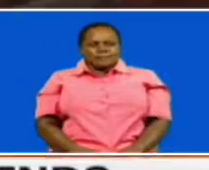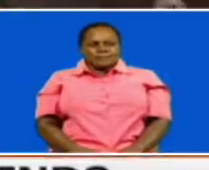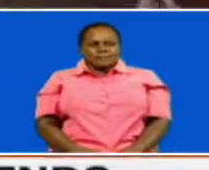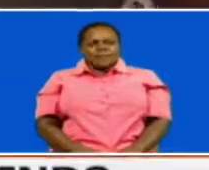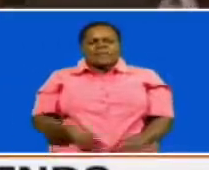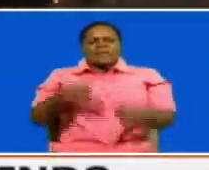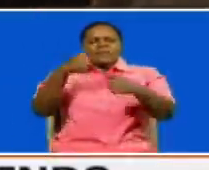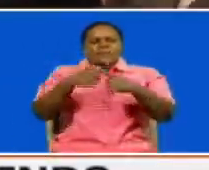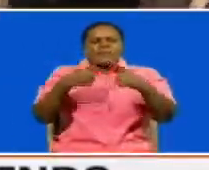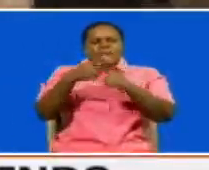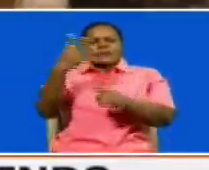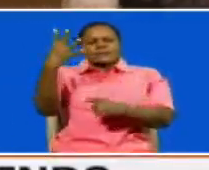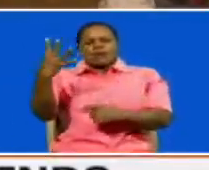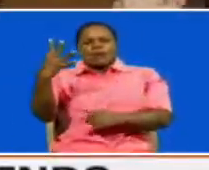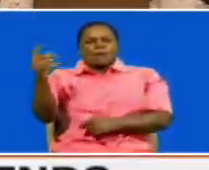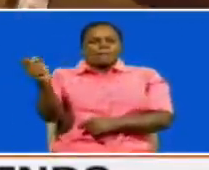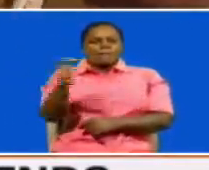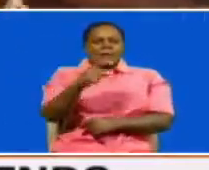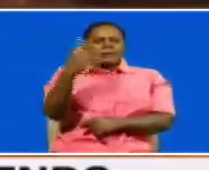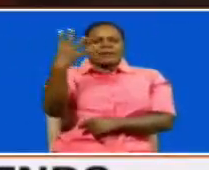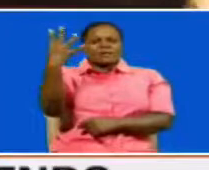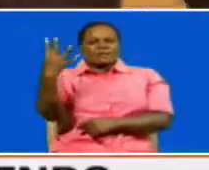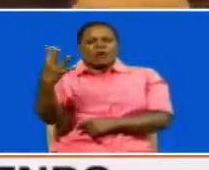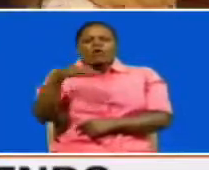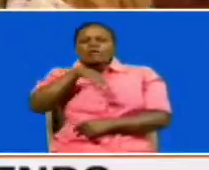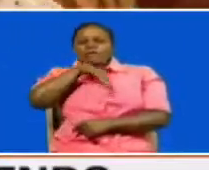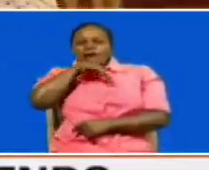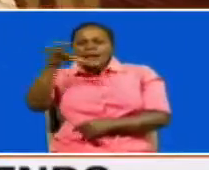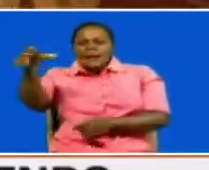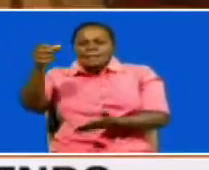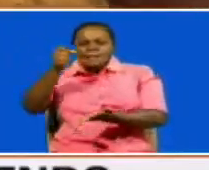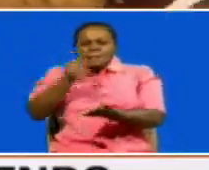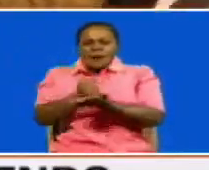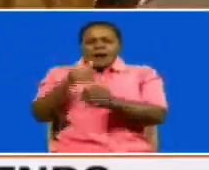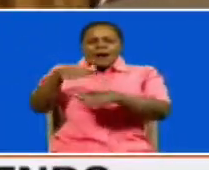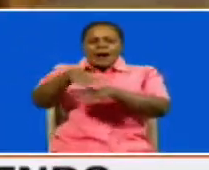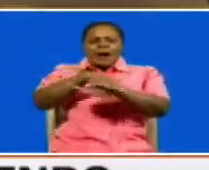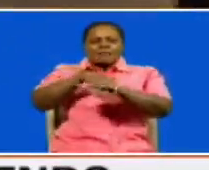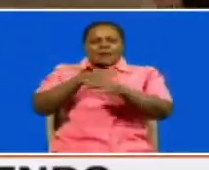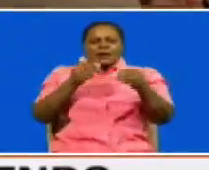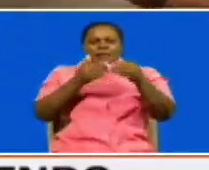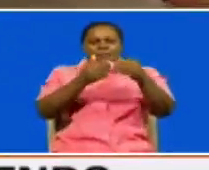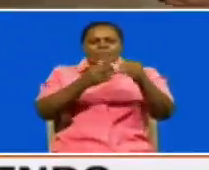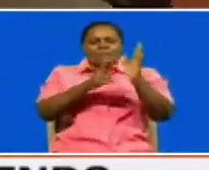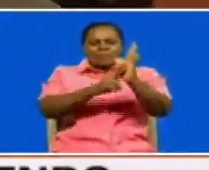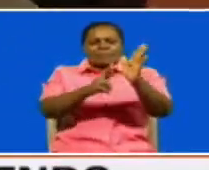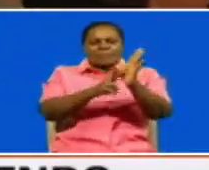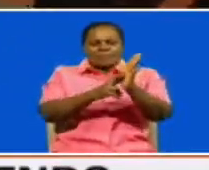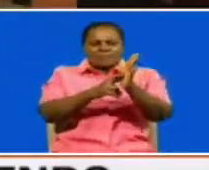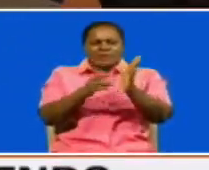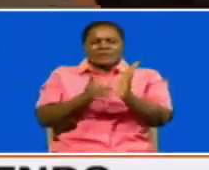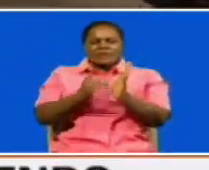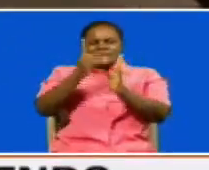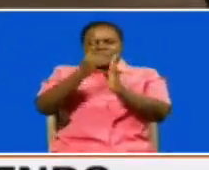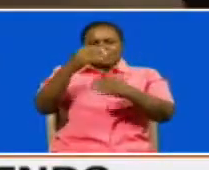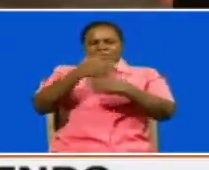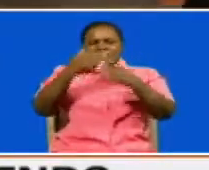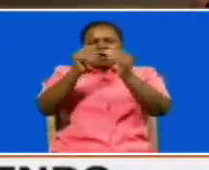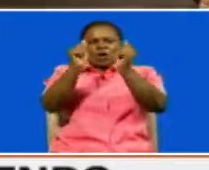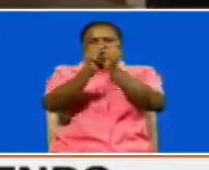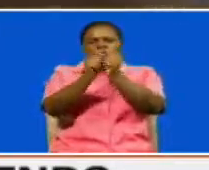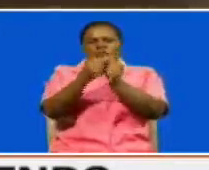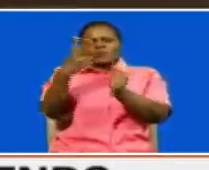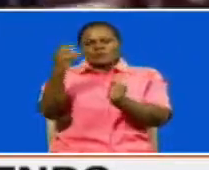It has been 4 years and 4 months since Raila Odinga was appointed Africa's High Representative for Infrastructure and Development in